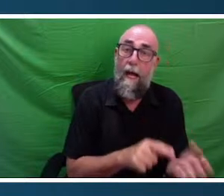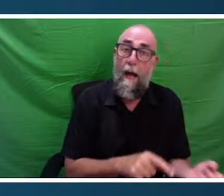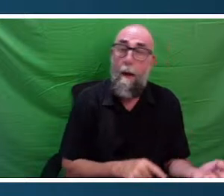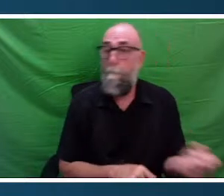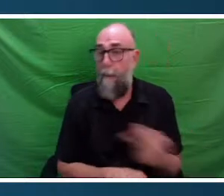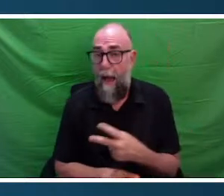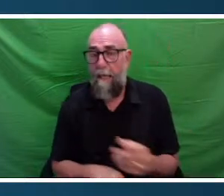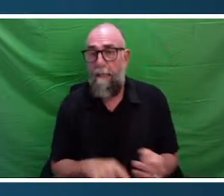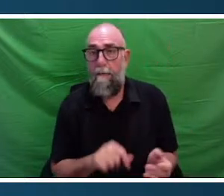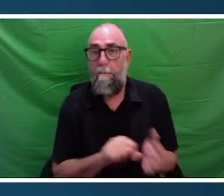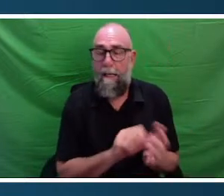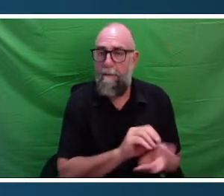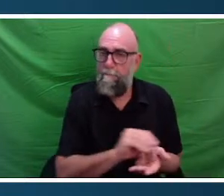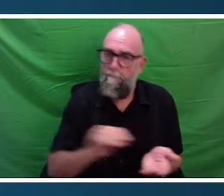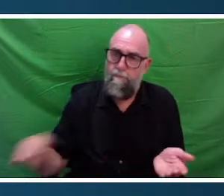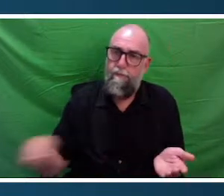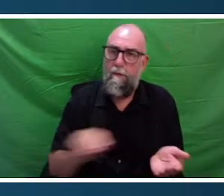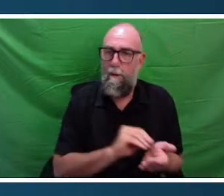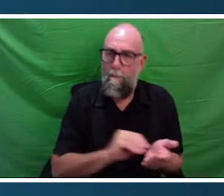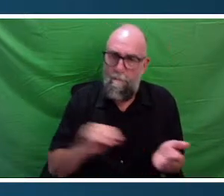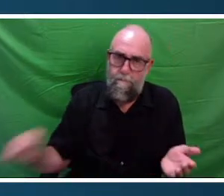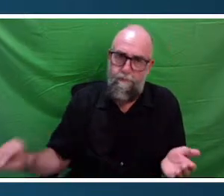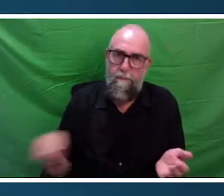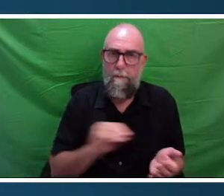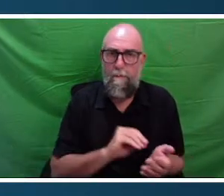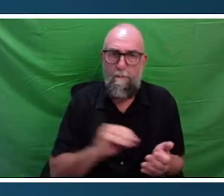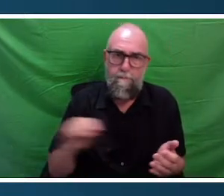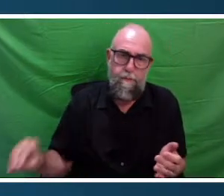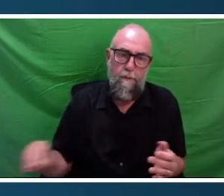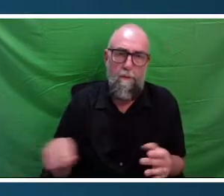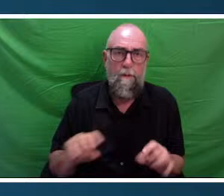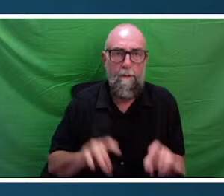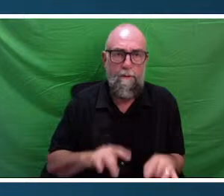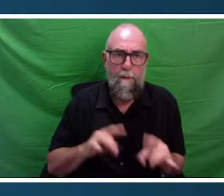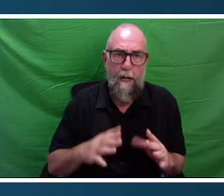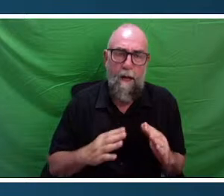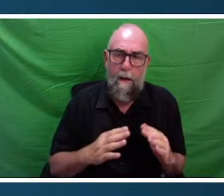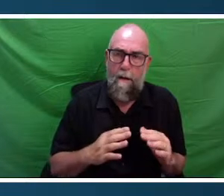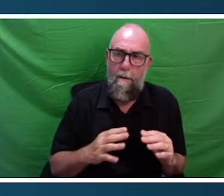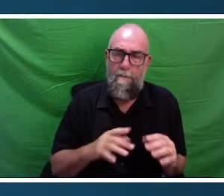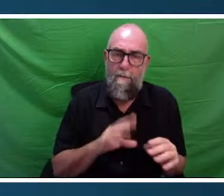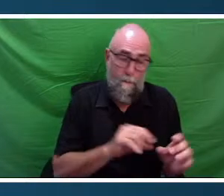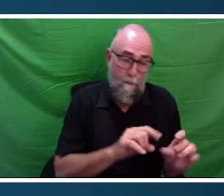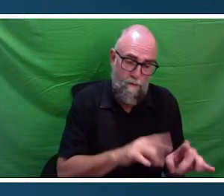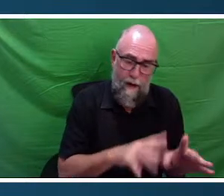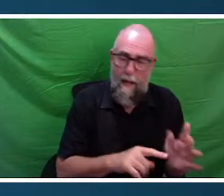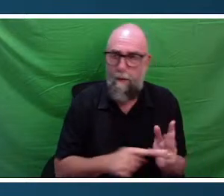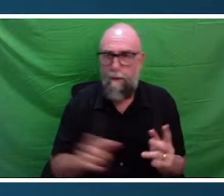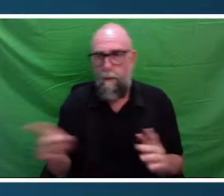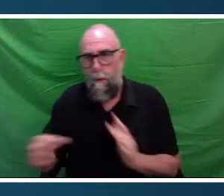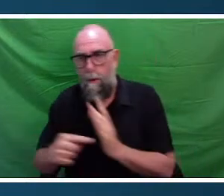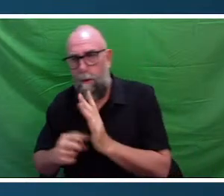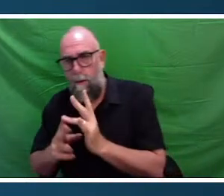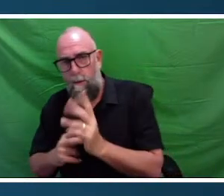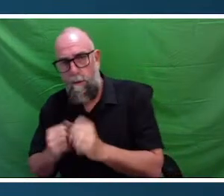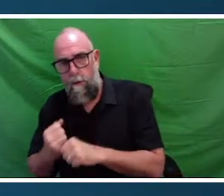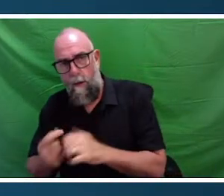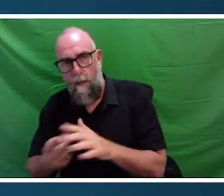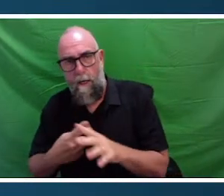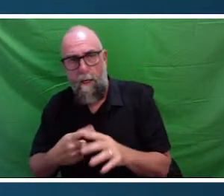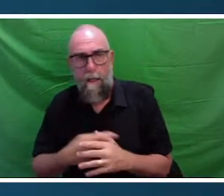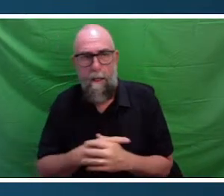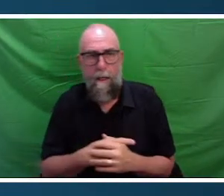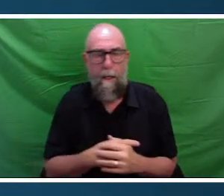talk about in a moment. So there's a lot left over. And interestingly, if we compare just this, so we focused on the season, not we, the bank focused on the seasonal